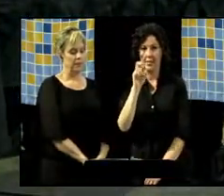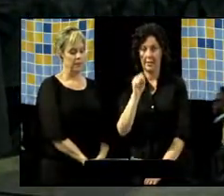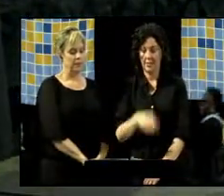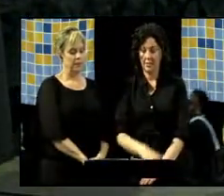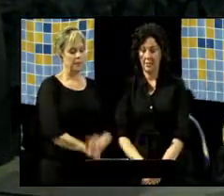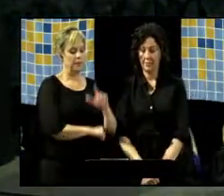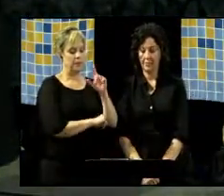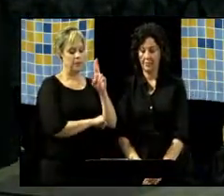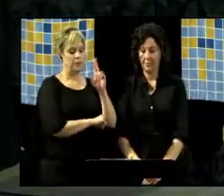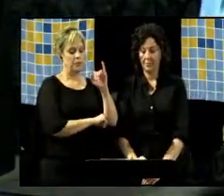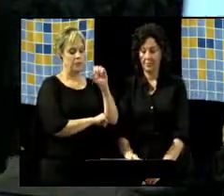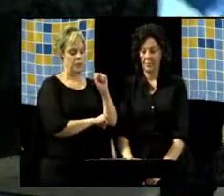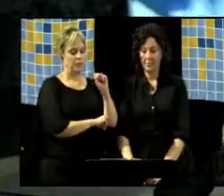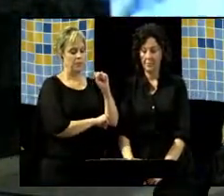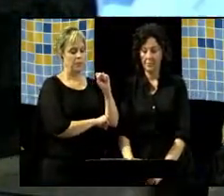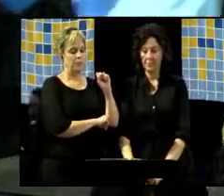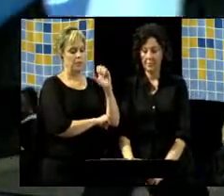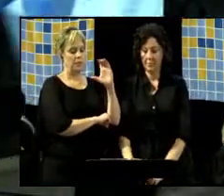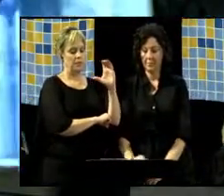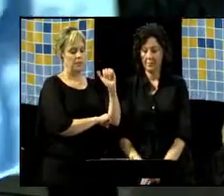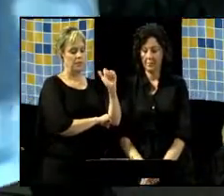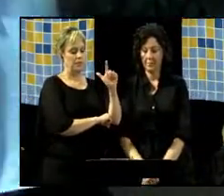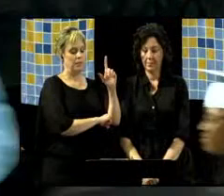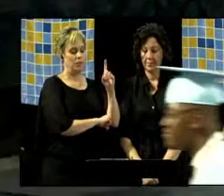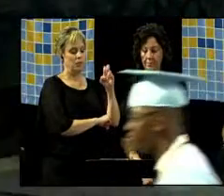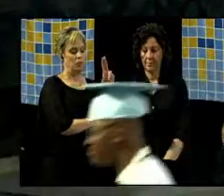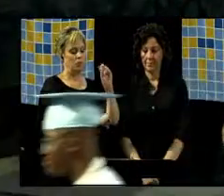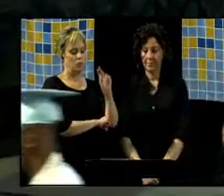Luis Javier Pinzon Calderon,